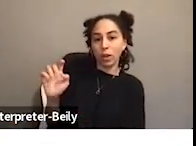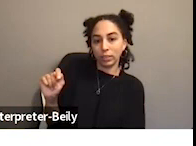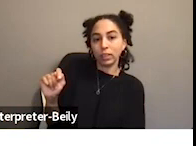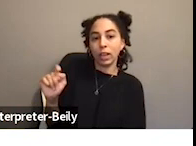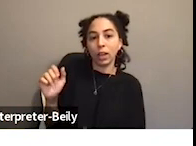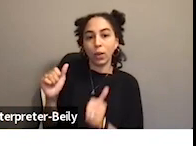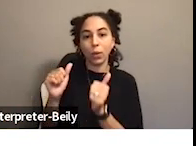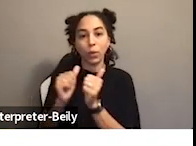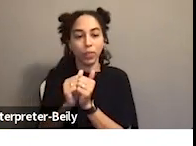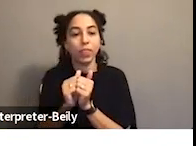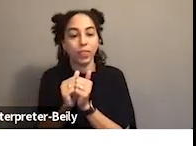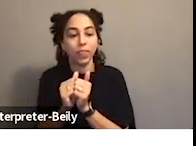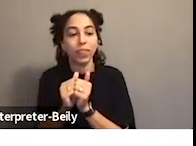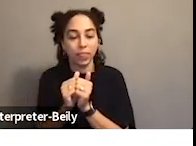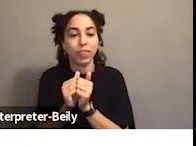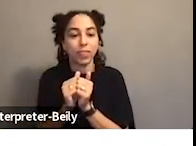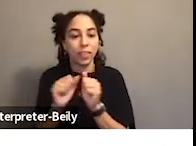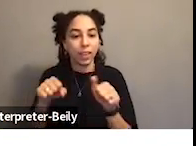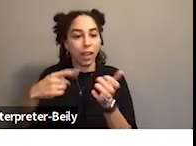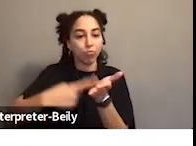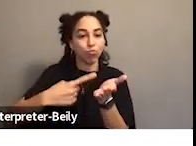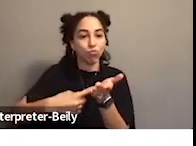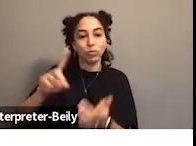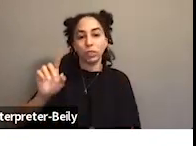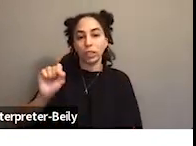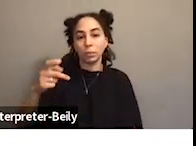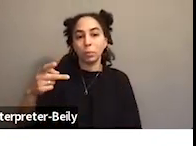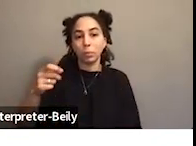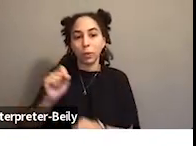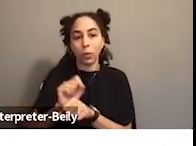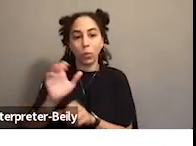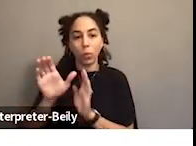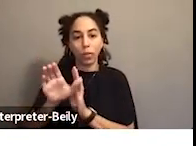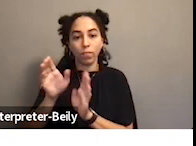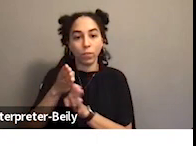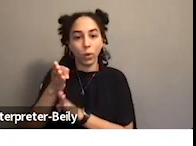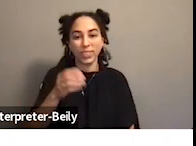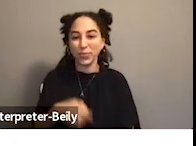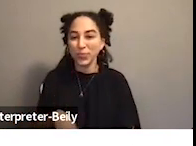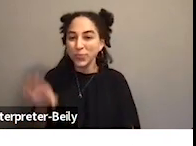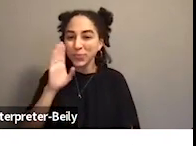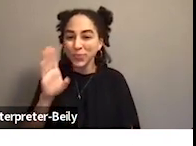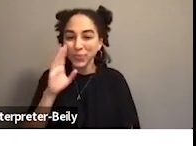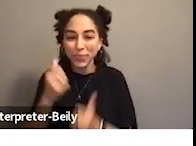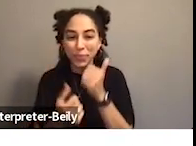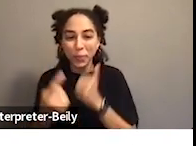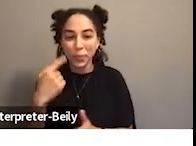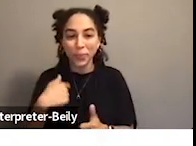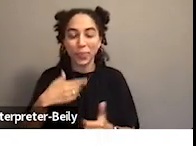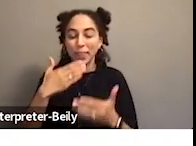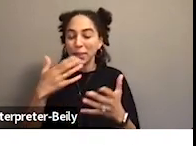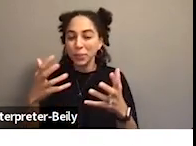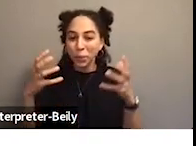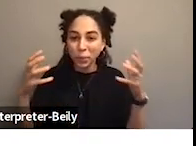with we can discuss the DSP workforce. Hi, good afternoon, everyone. Thank you so